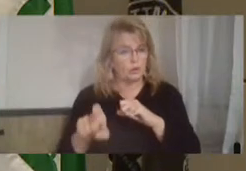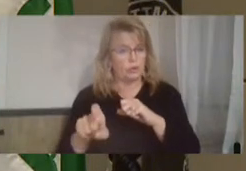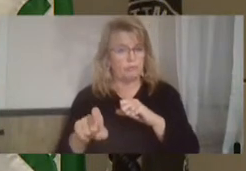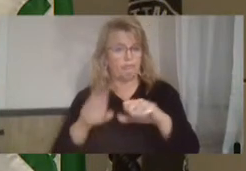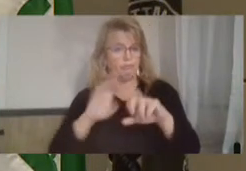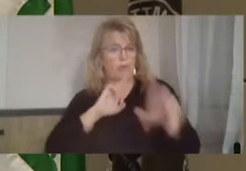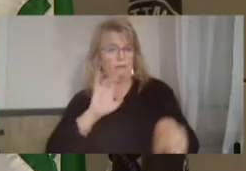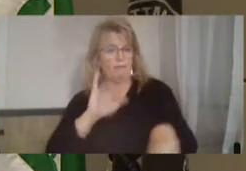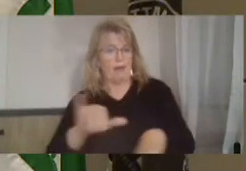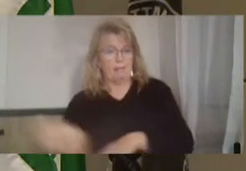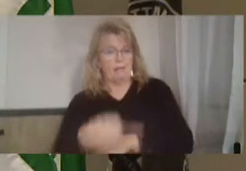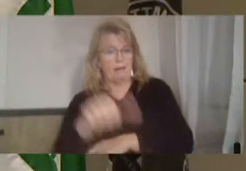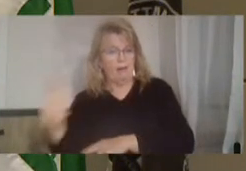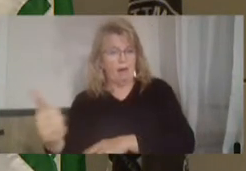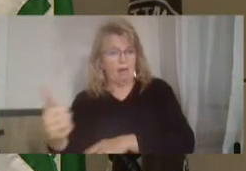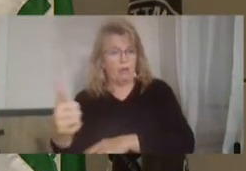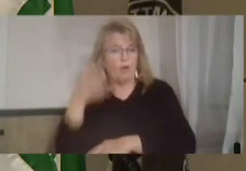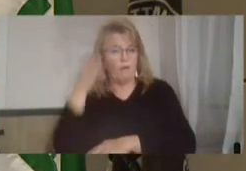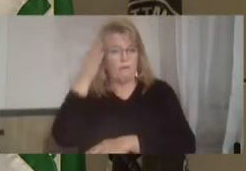other future